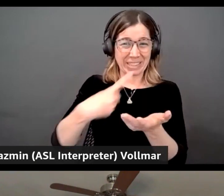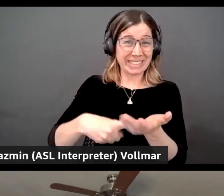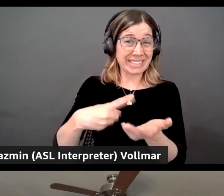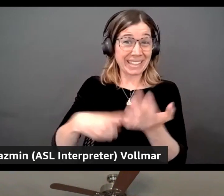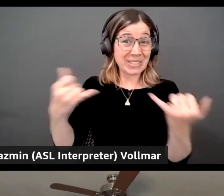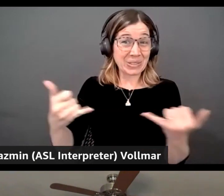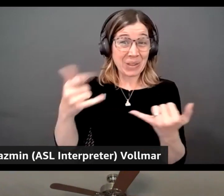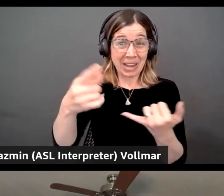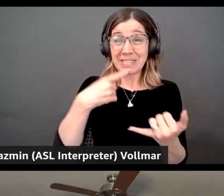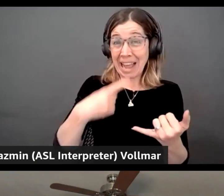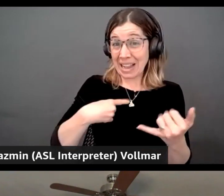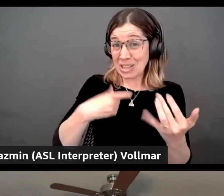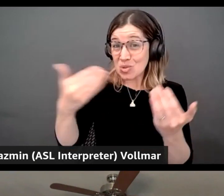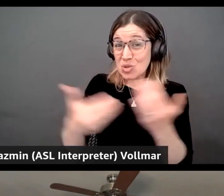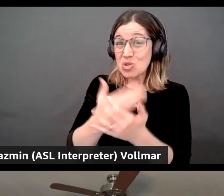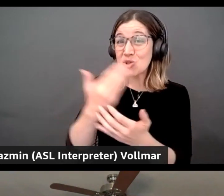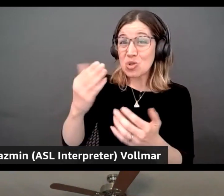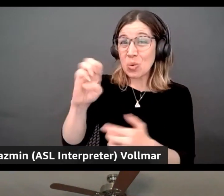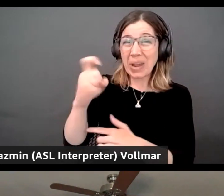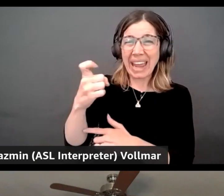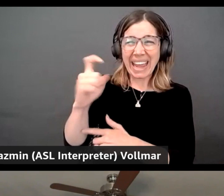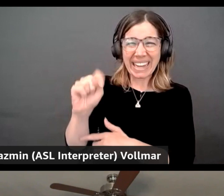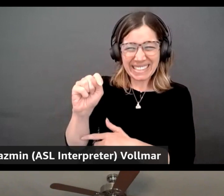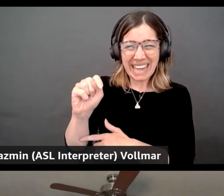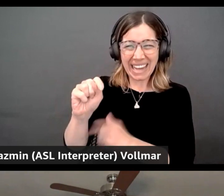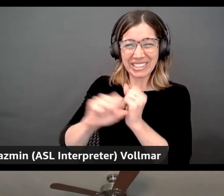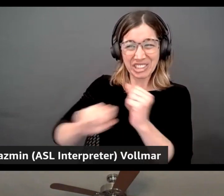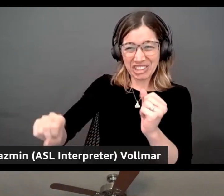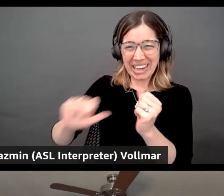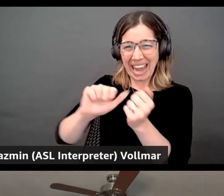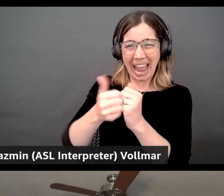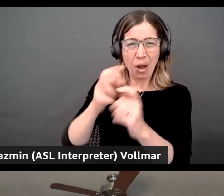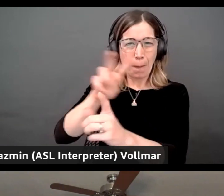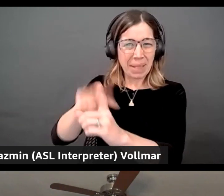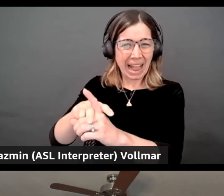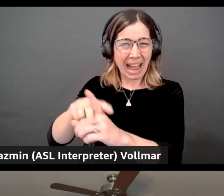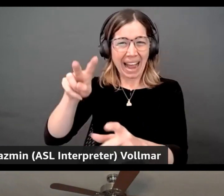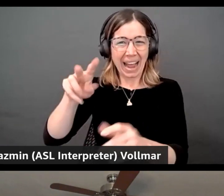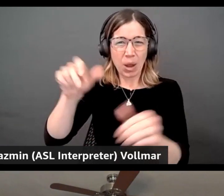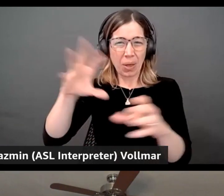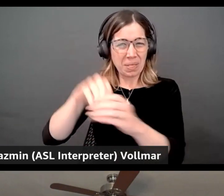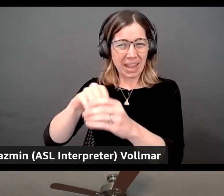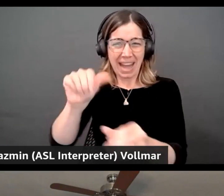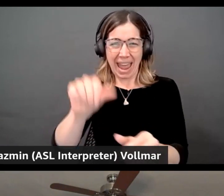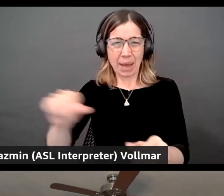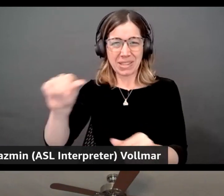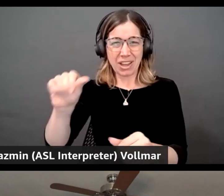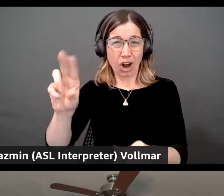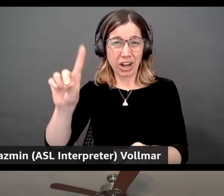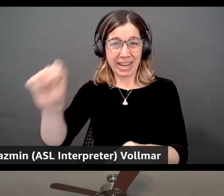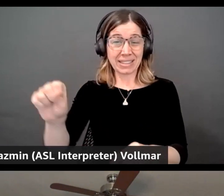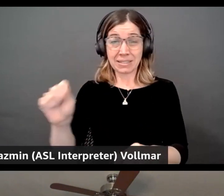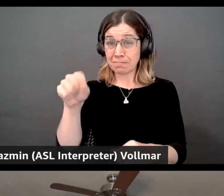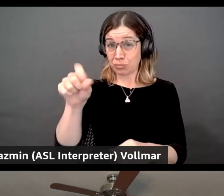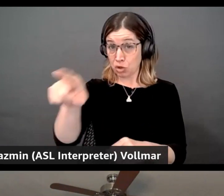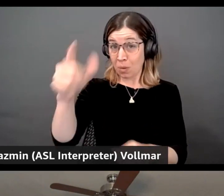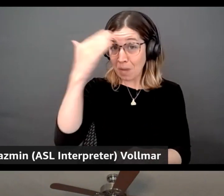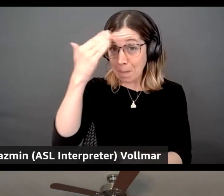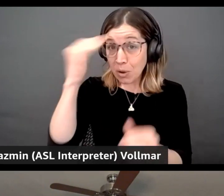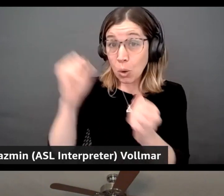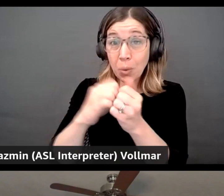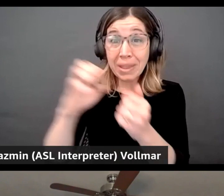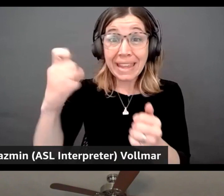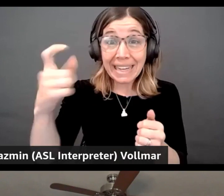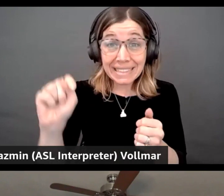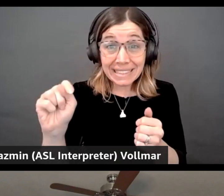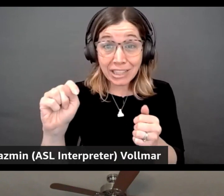new extensions and how they work in Amazon RDS? Sure. So maybe a general question. Are you familiar with extensions in Postgres? Because I think